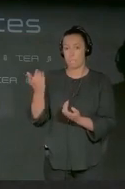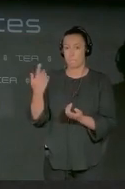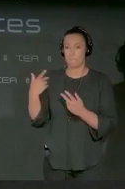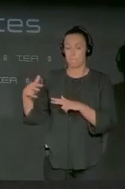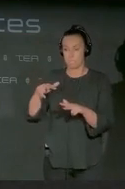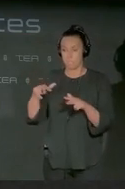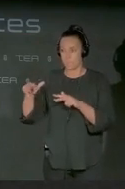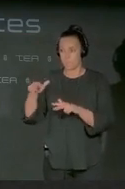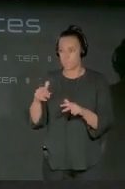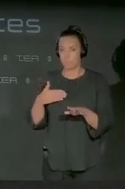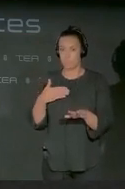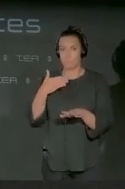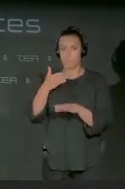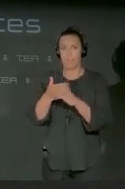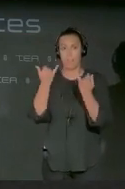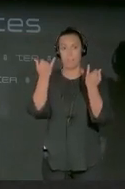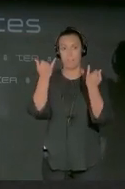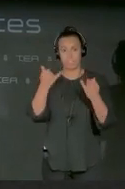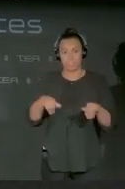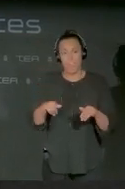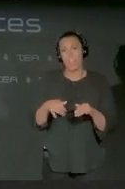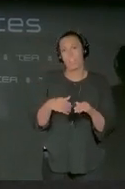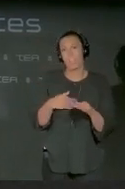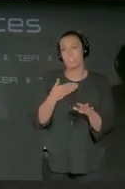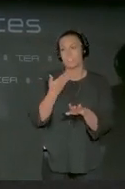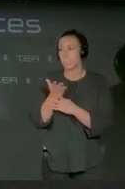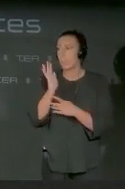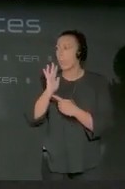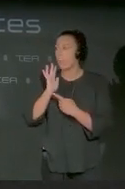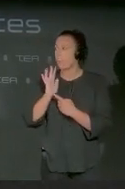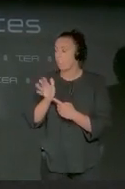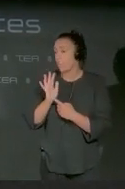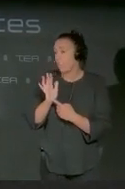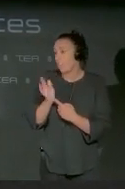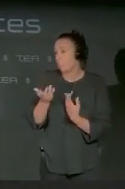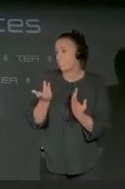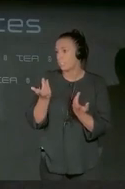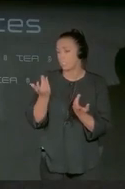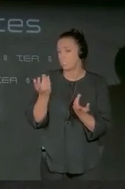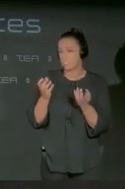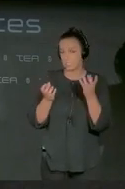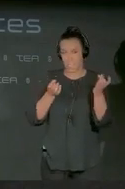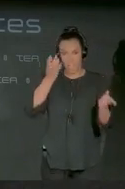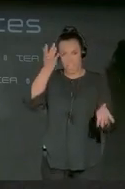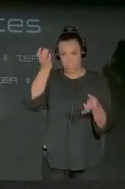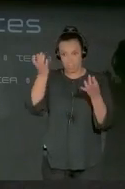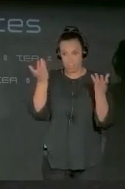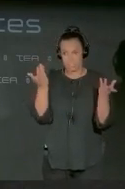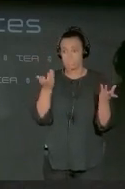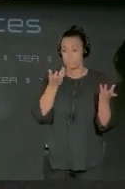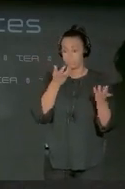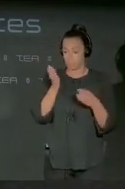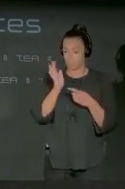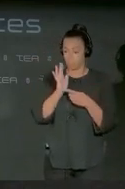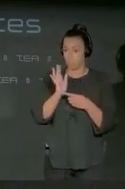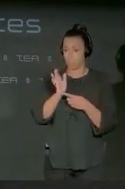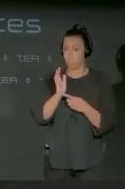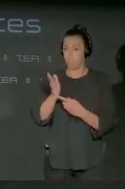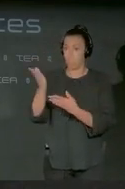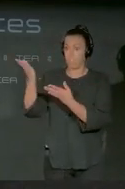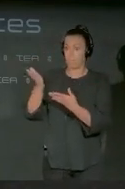help where we invite independent companies on our stand, like that they can participate in the